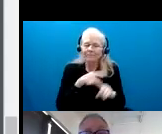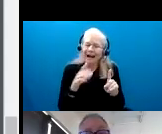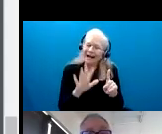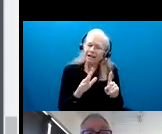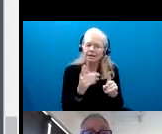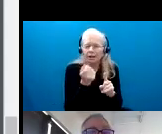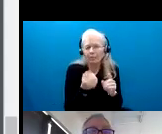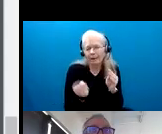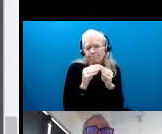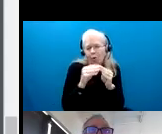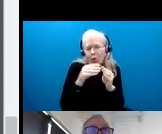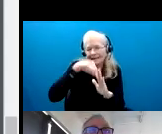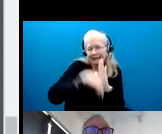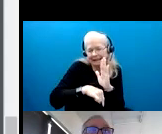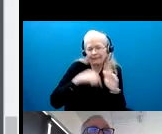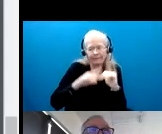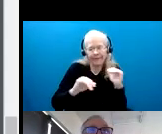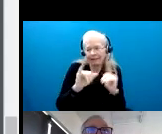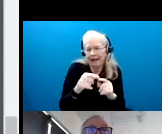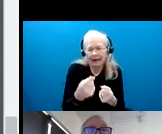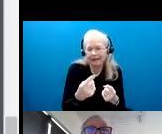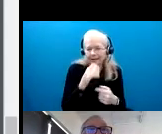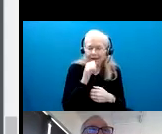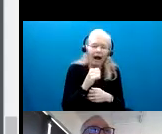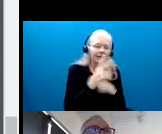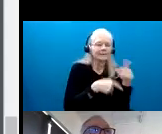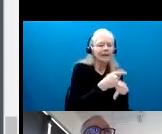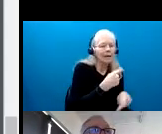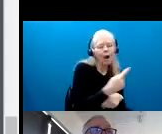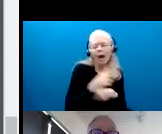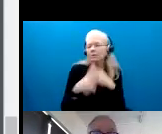type 2s are done as type 1. I don't know if that's feasible.